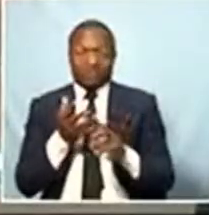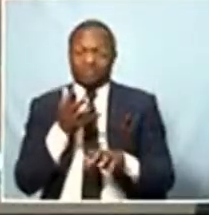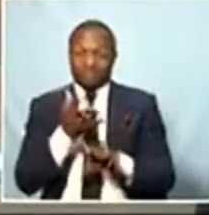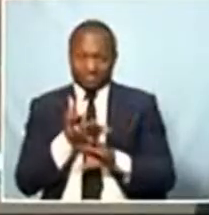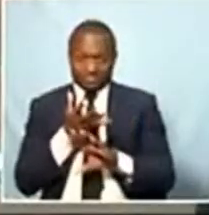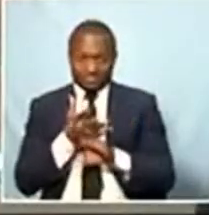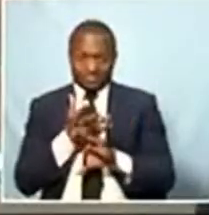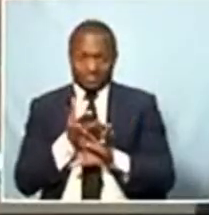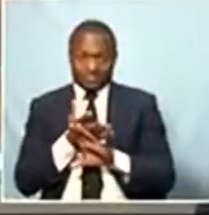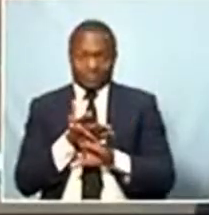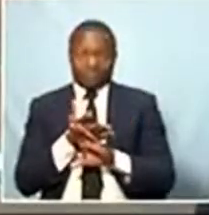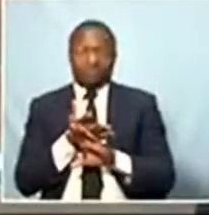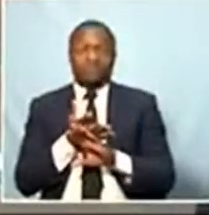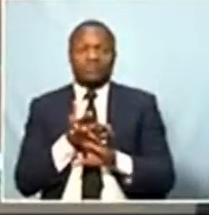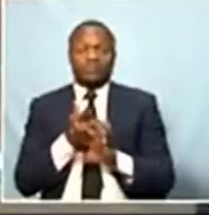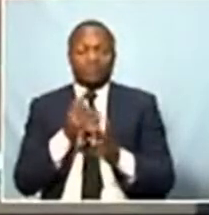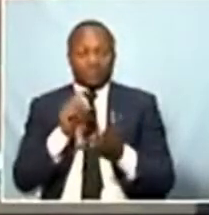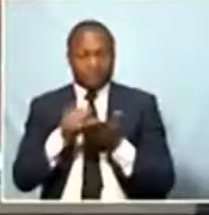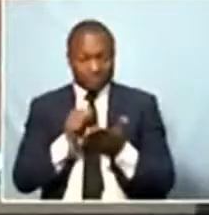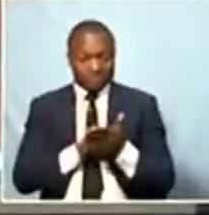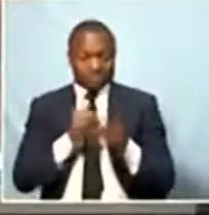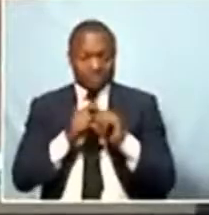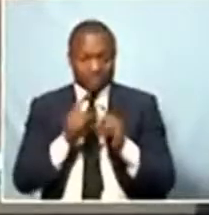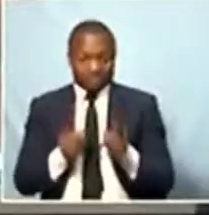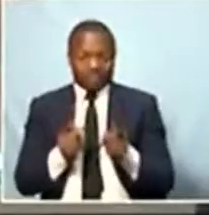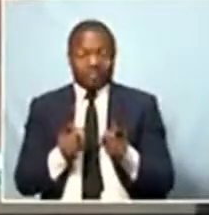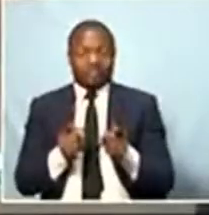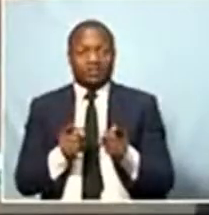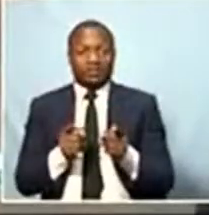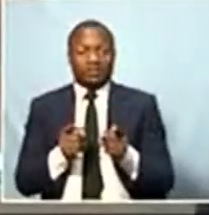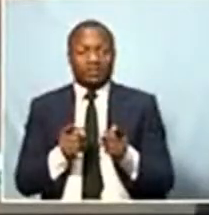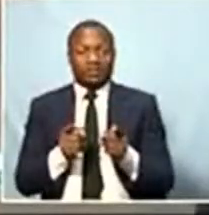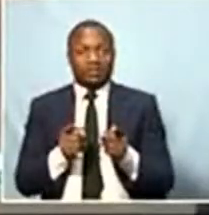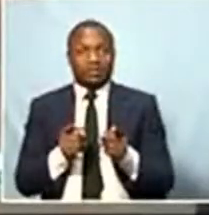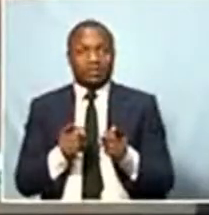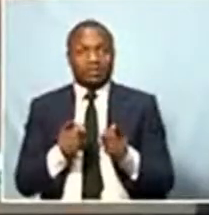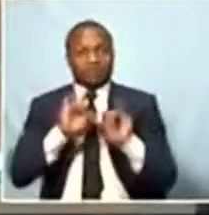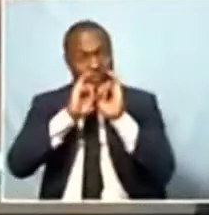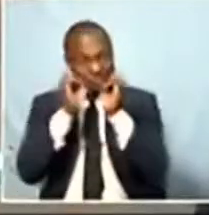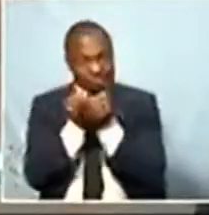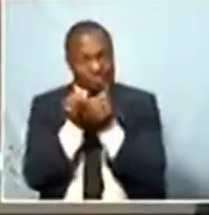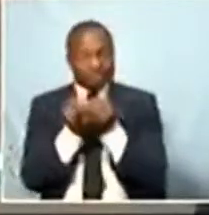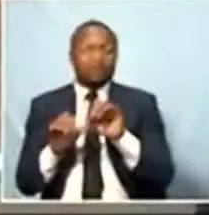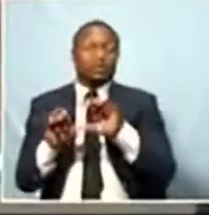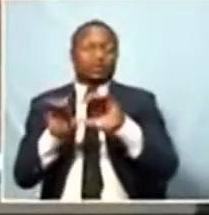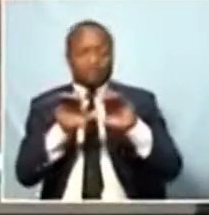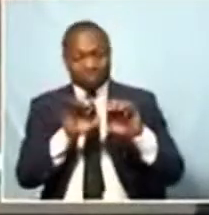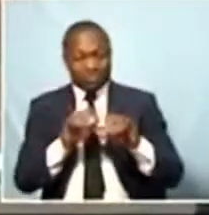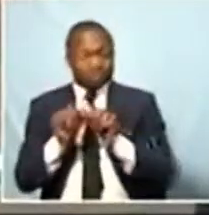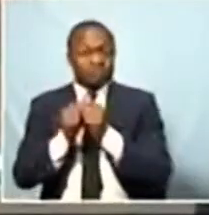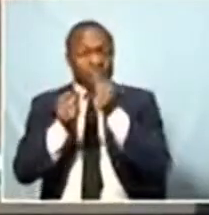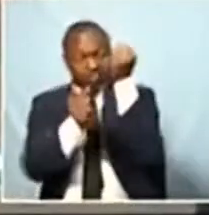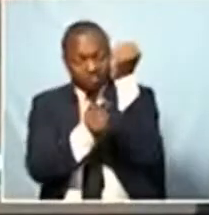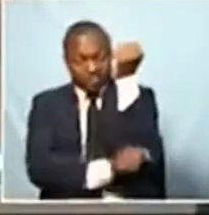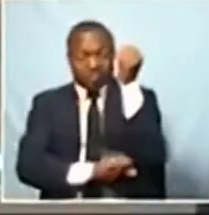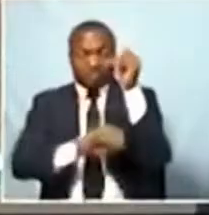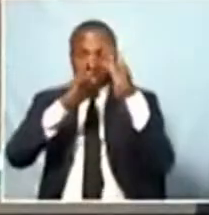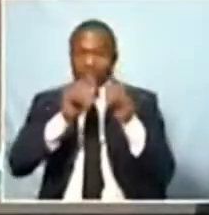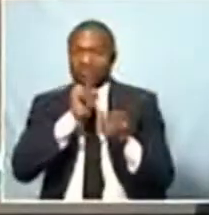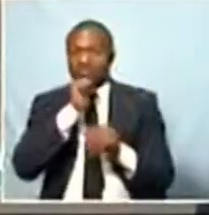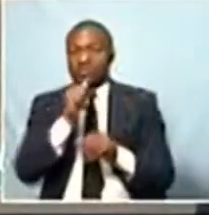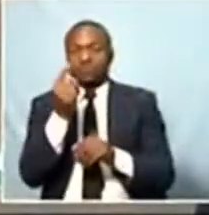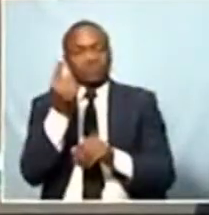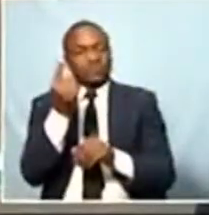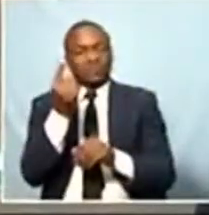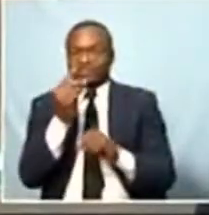difficult to test. So far, the relevant institutions we've dealt with, State House has not been one of them. We've